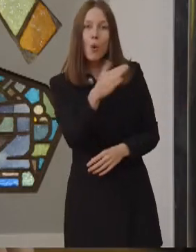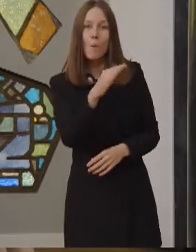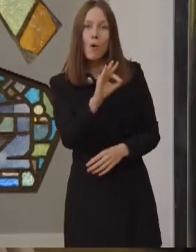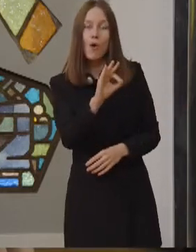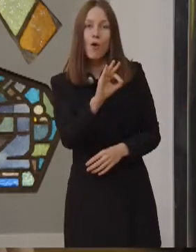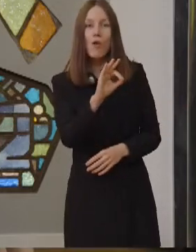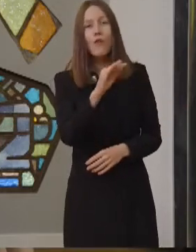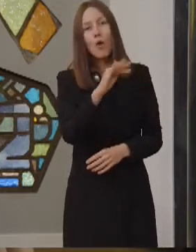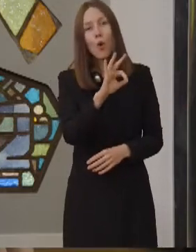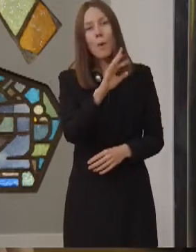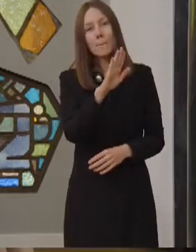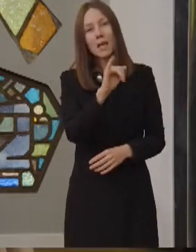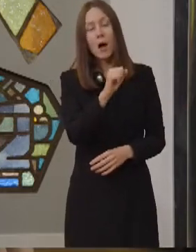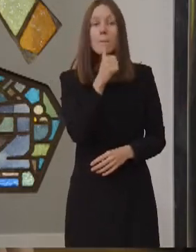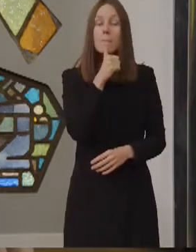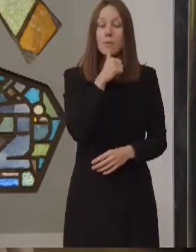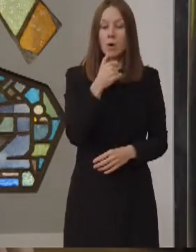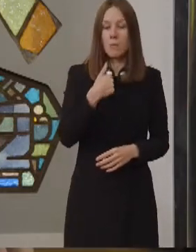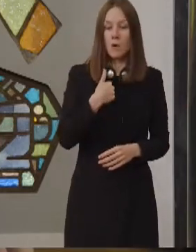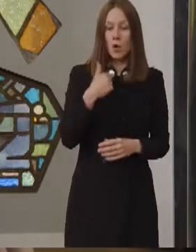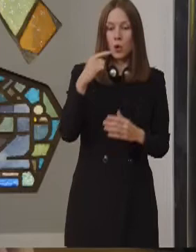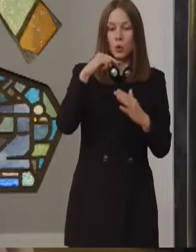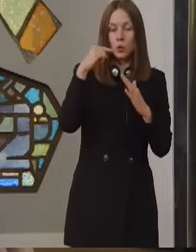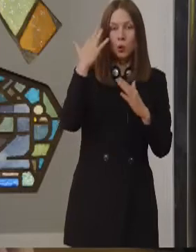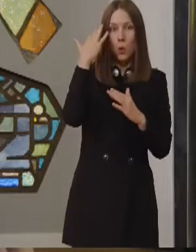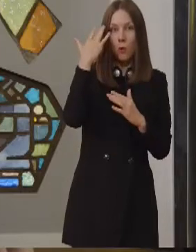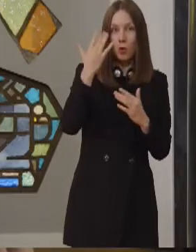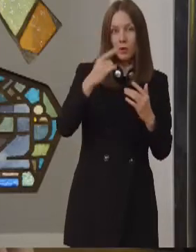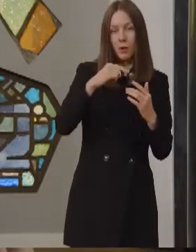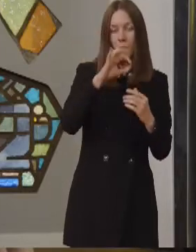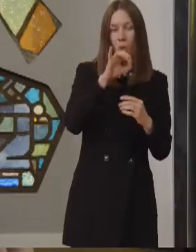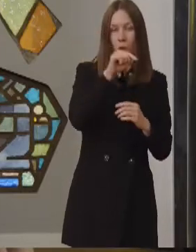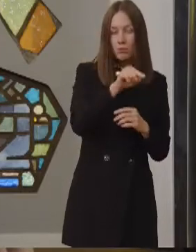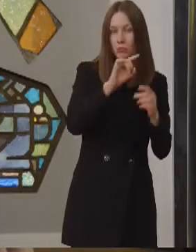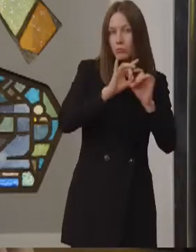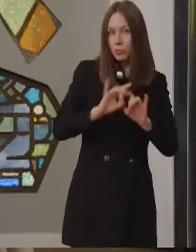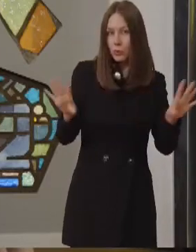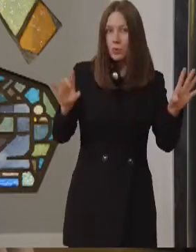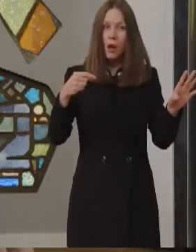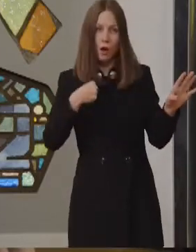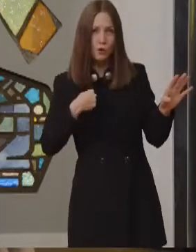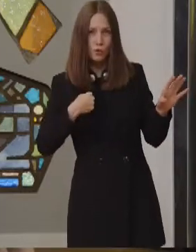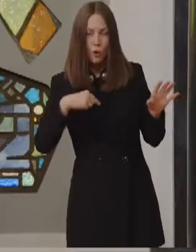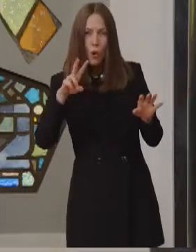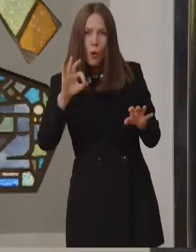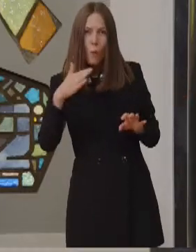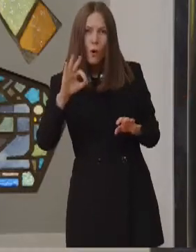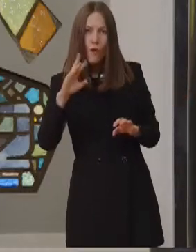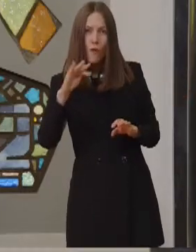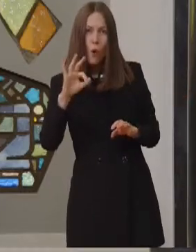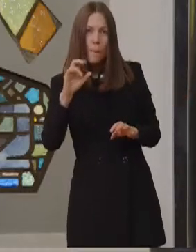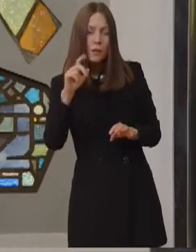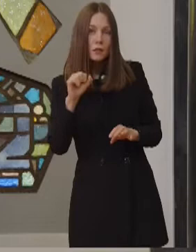of homophobic family. If I have a different opinion, I am not necessarily a